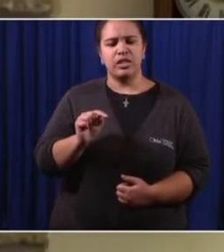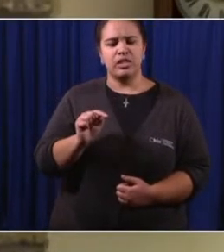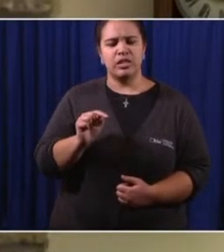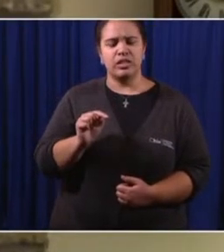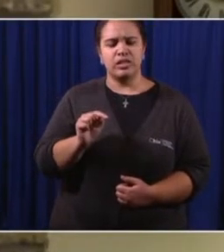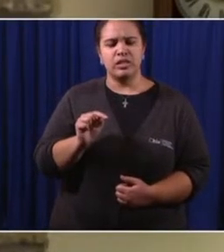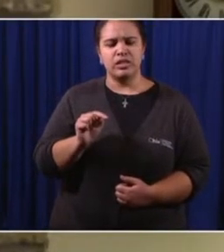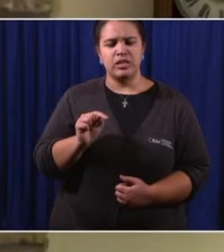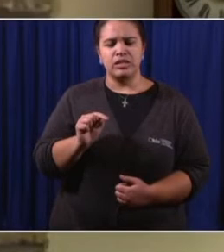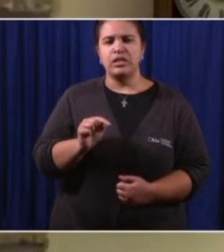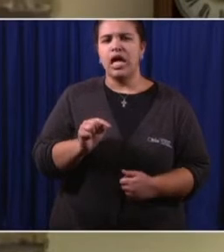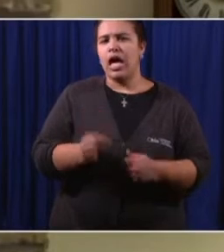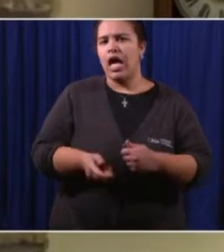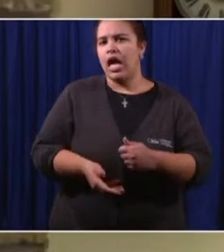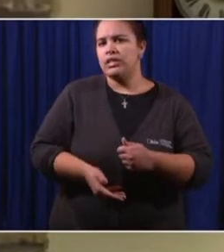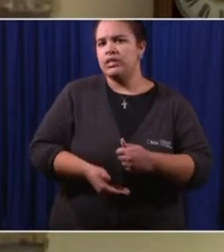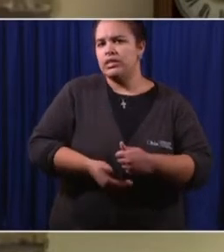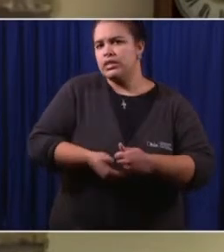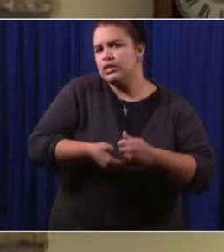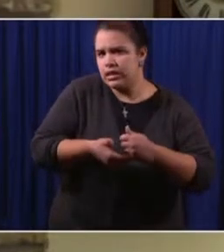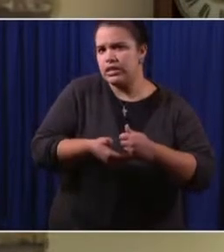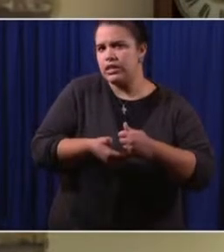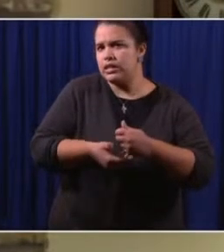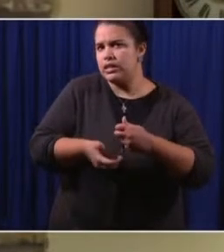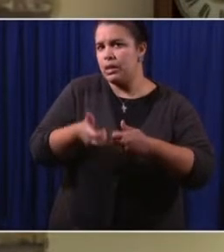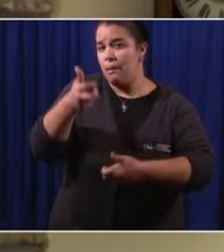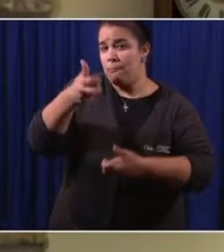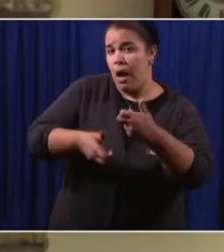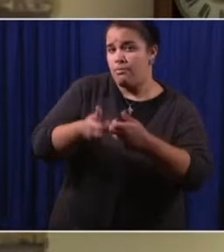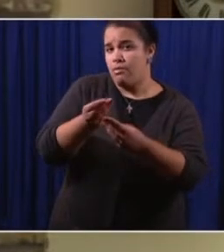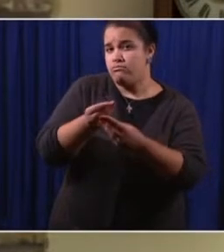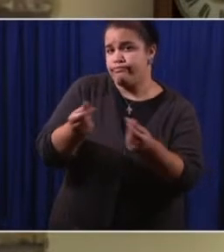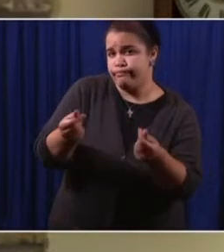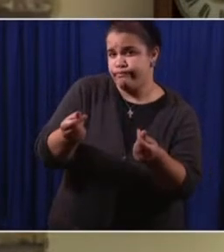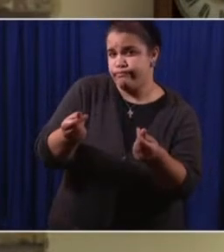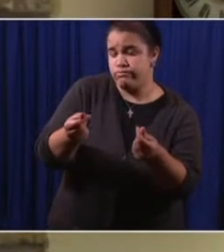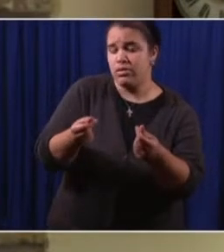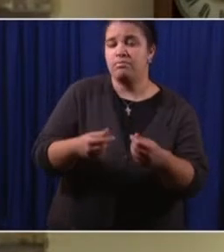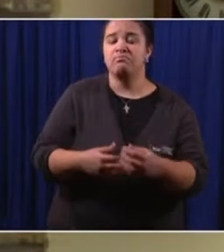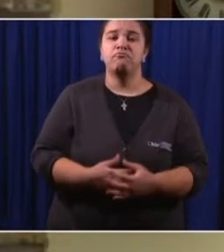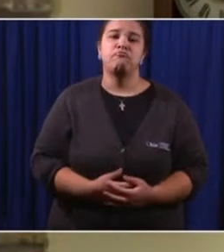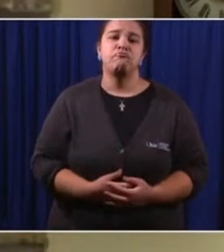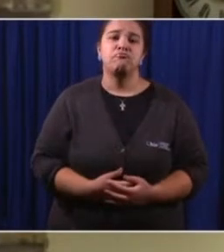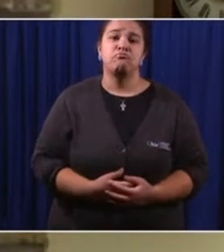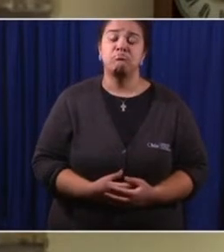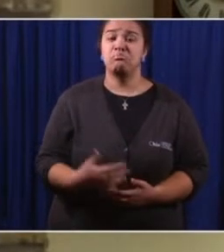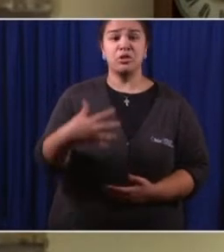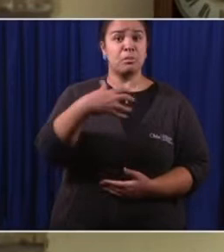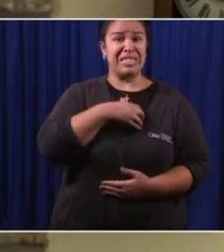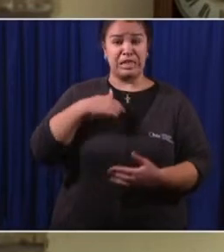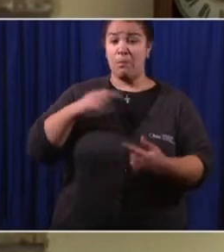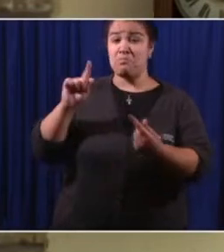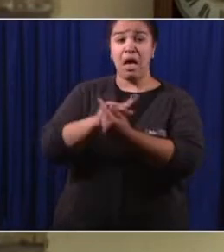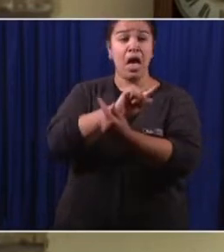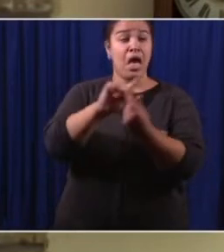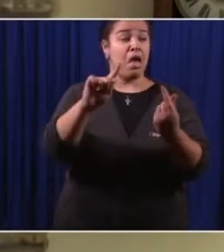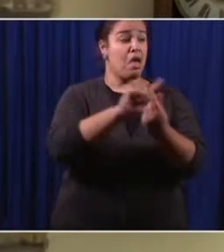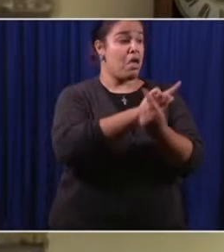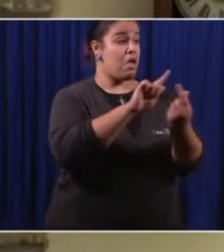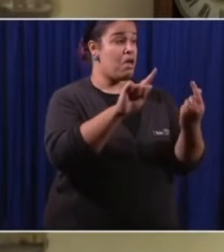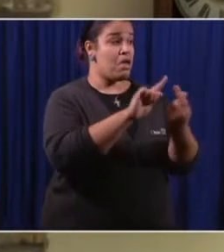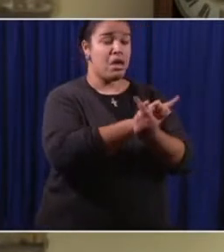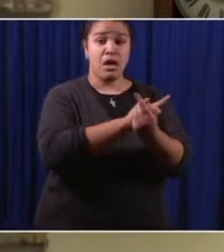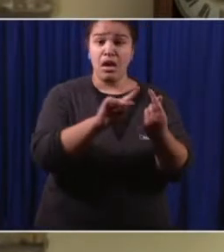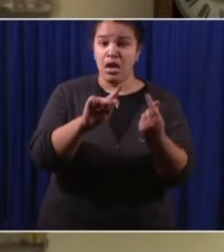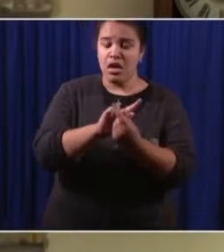deal with some problems. And there's no police officer I've ever found who didn't think it